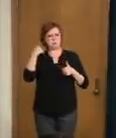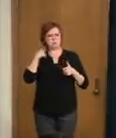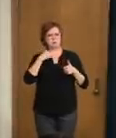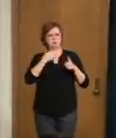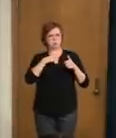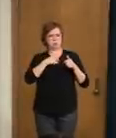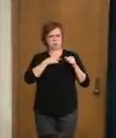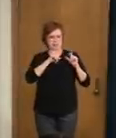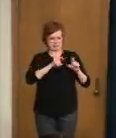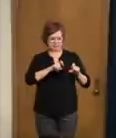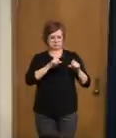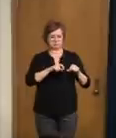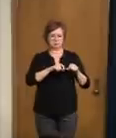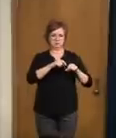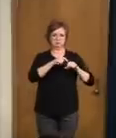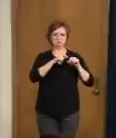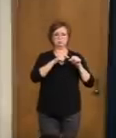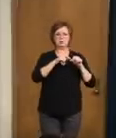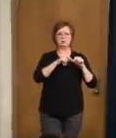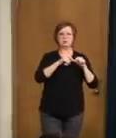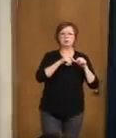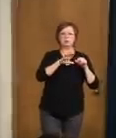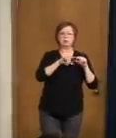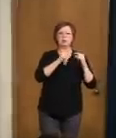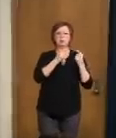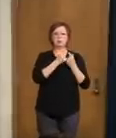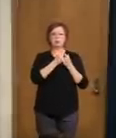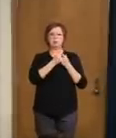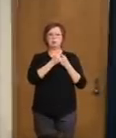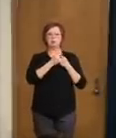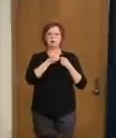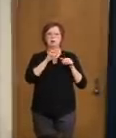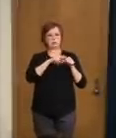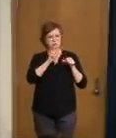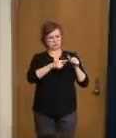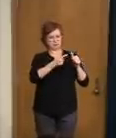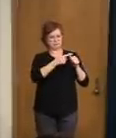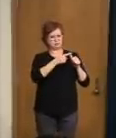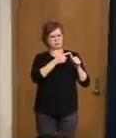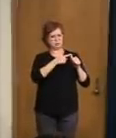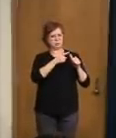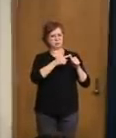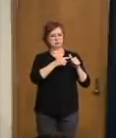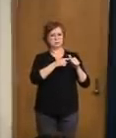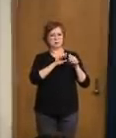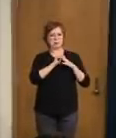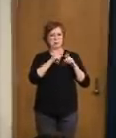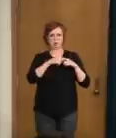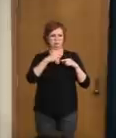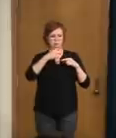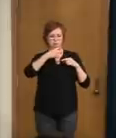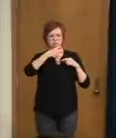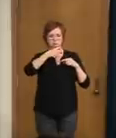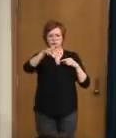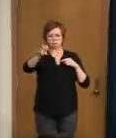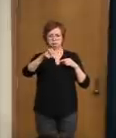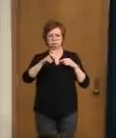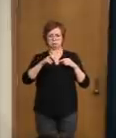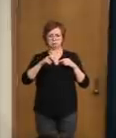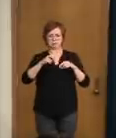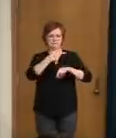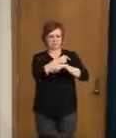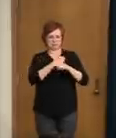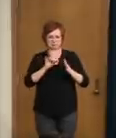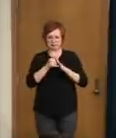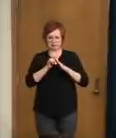vaccine. Improvements include the transportation changes that allowed us to move the vaccines in a